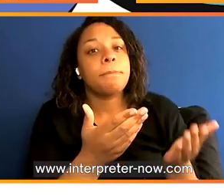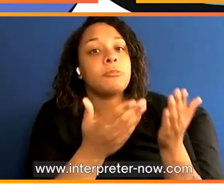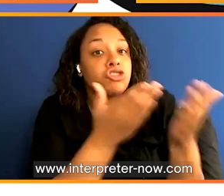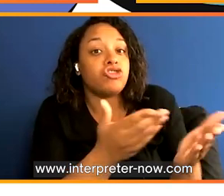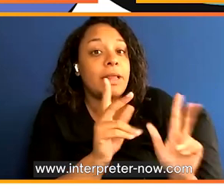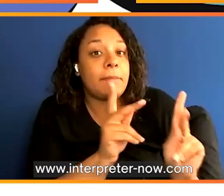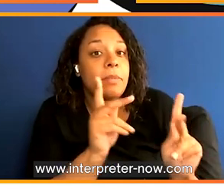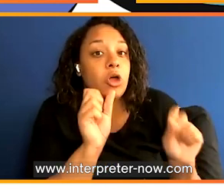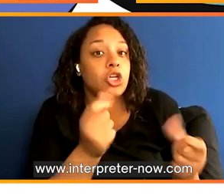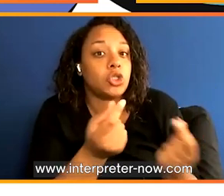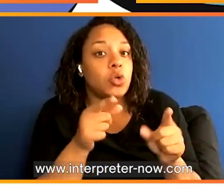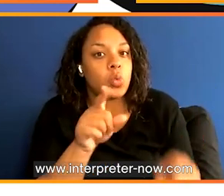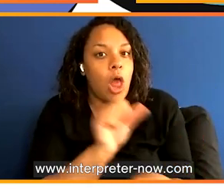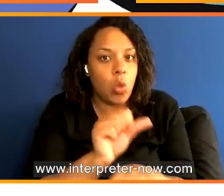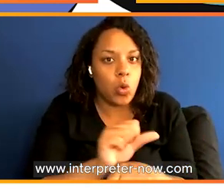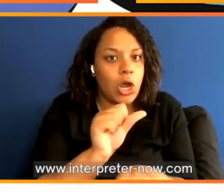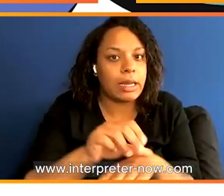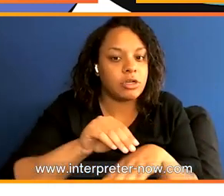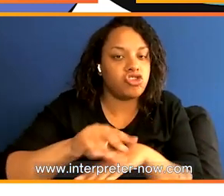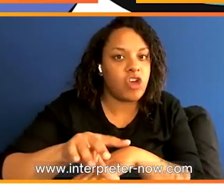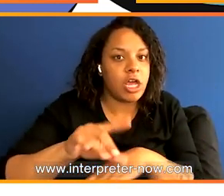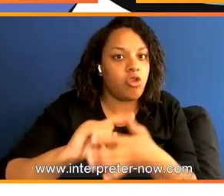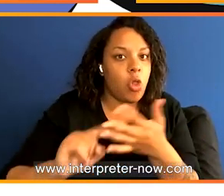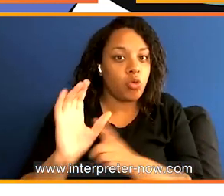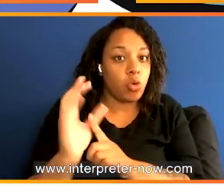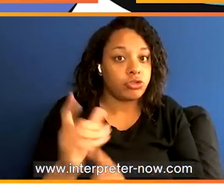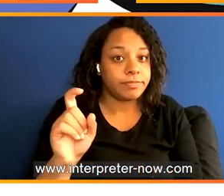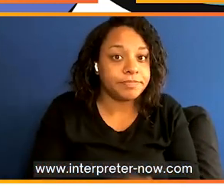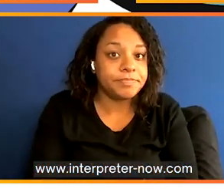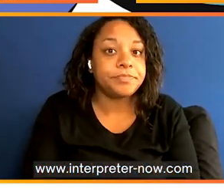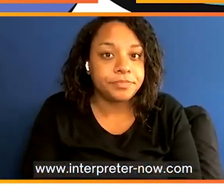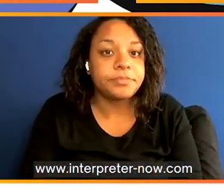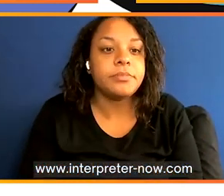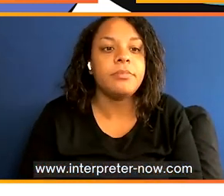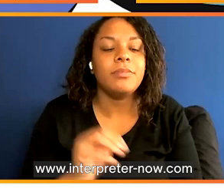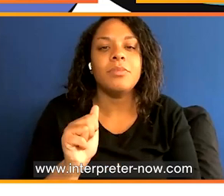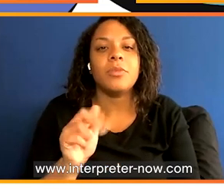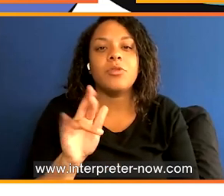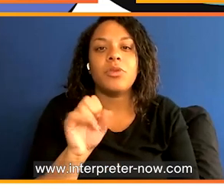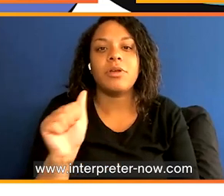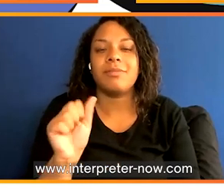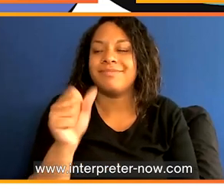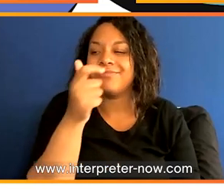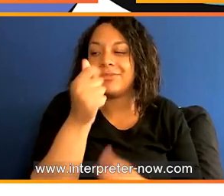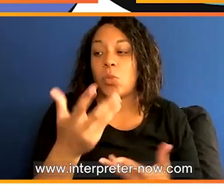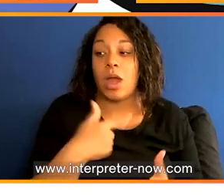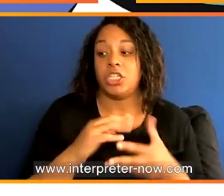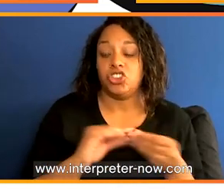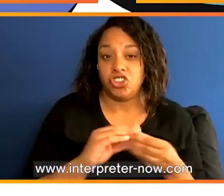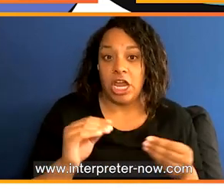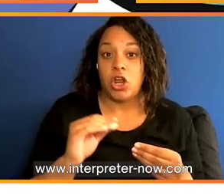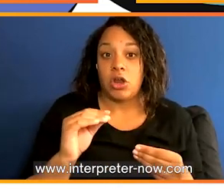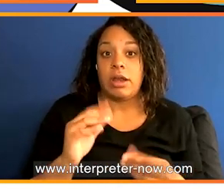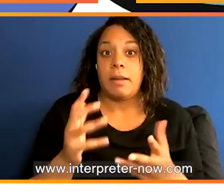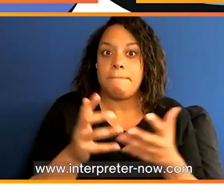seen or would suggest that people might do as they're working to change those cultures?